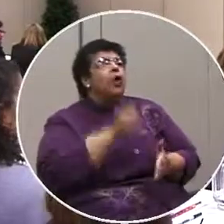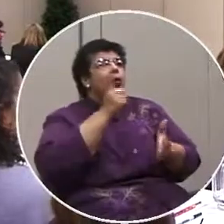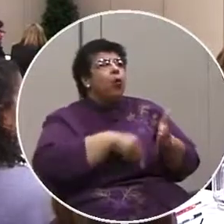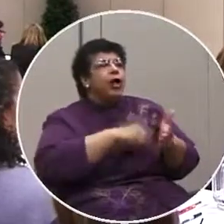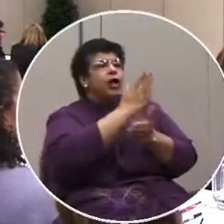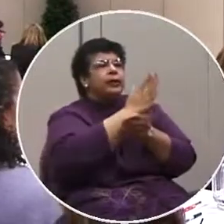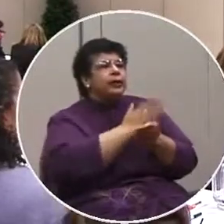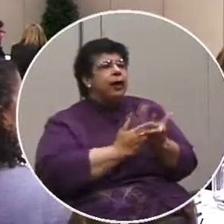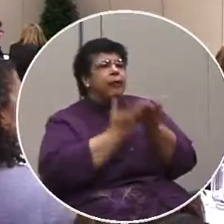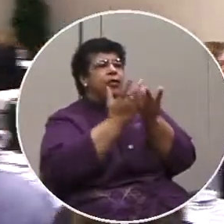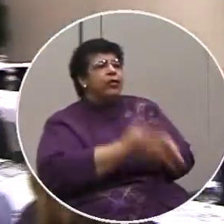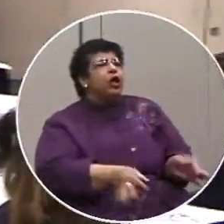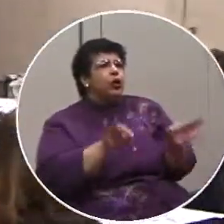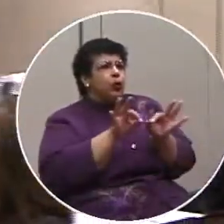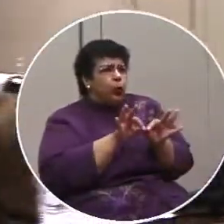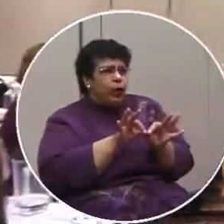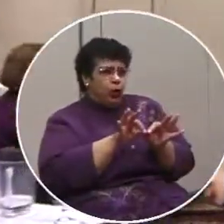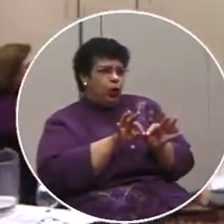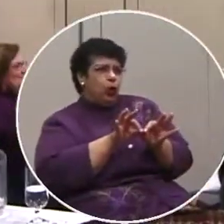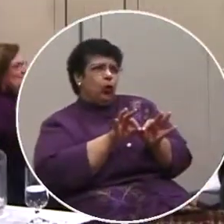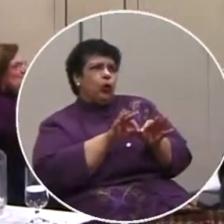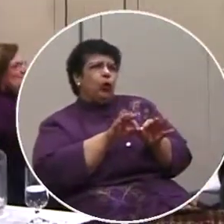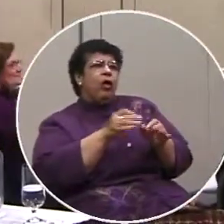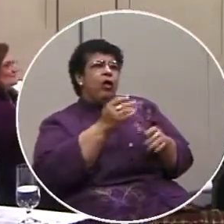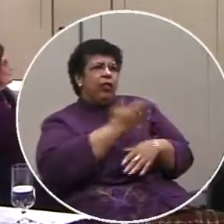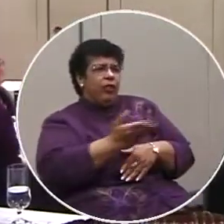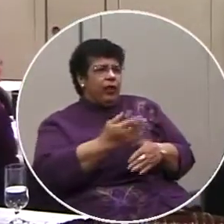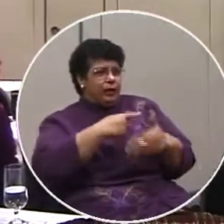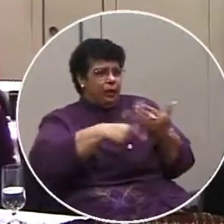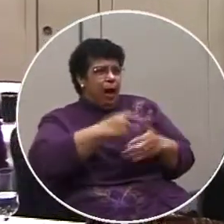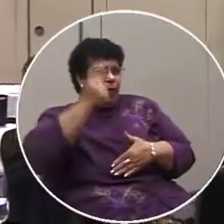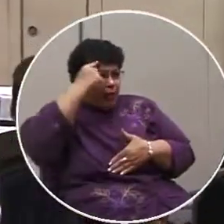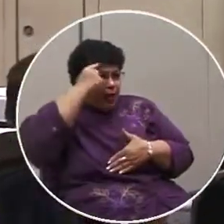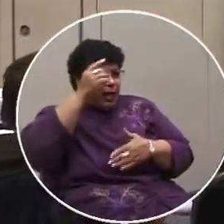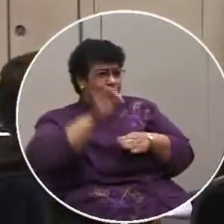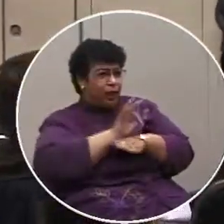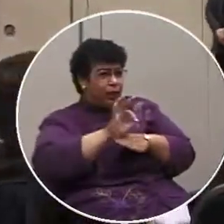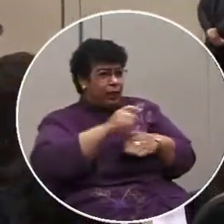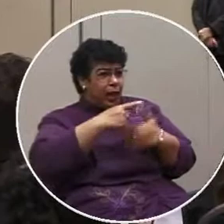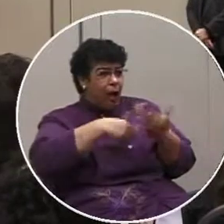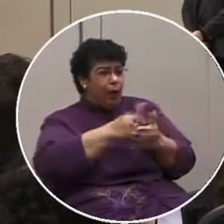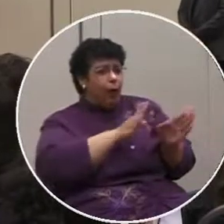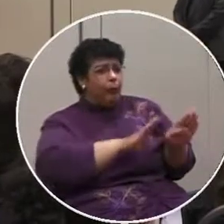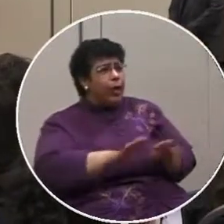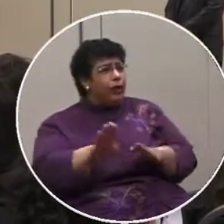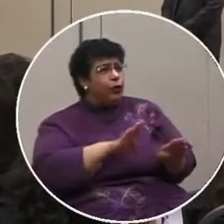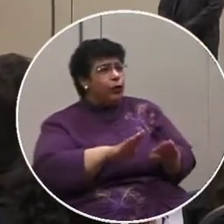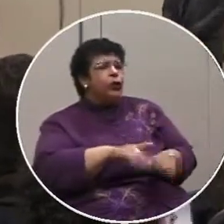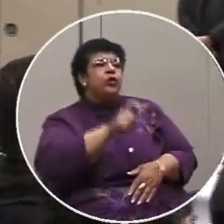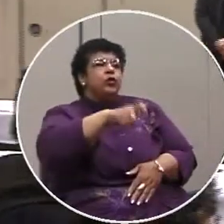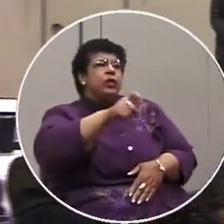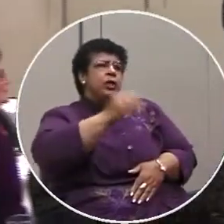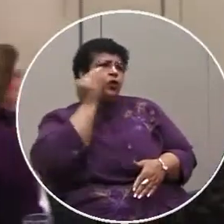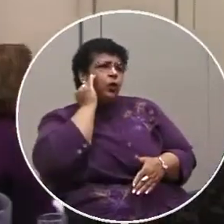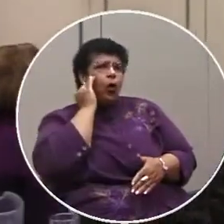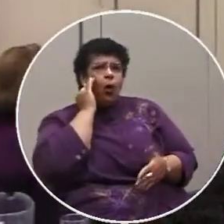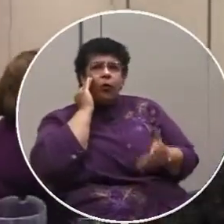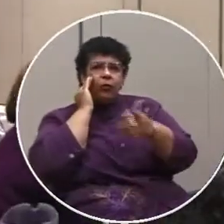some of the critical elements of thinking functionally about behavior? You need to know